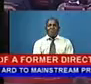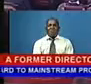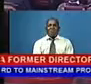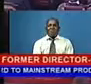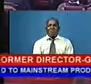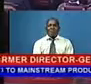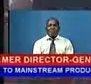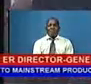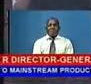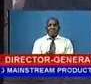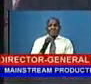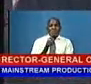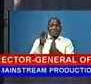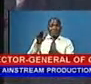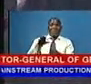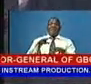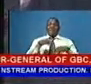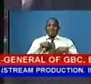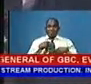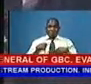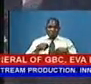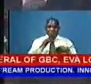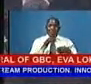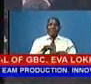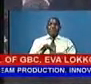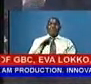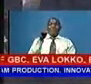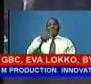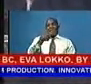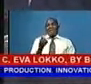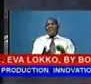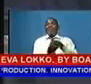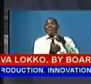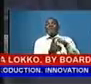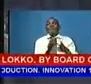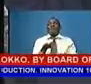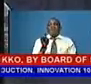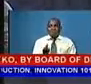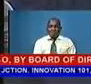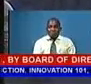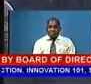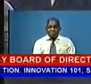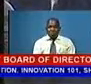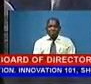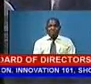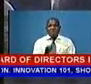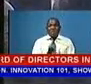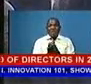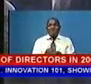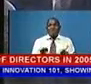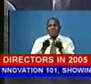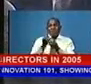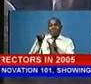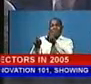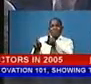Because, my Lord, if this were admitted in and we now want to find another duplication, how would we find it? Because that's the essence of the